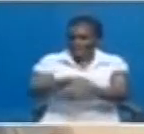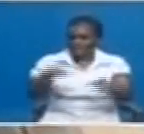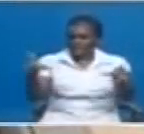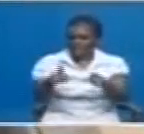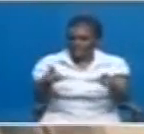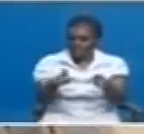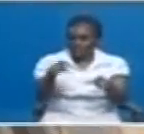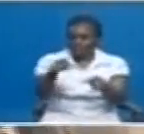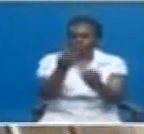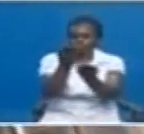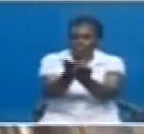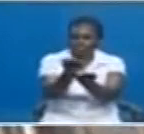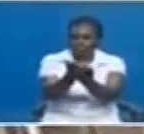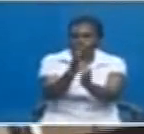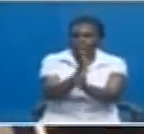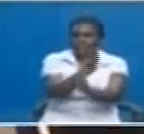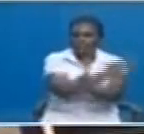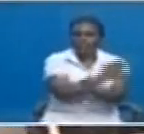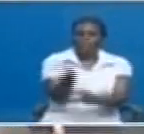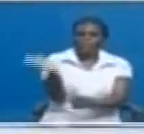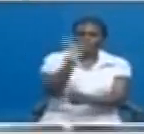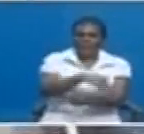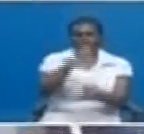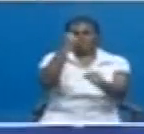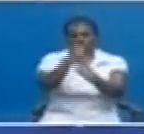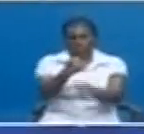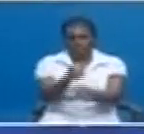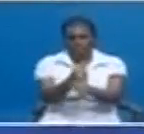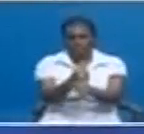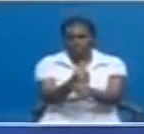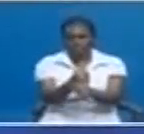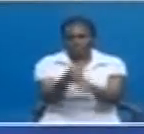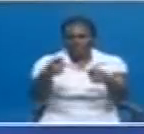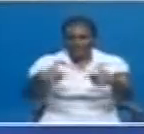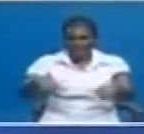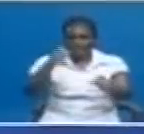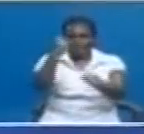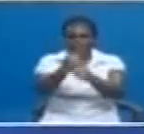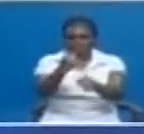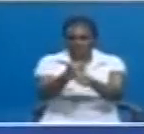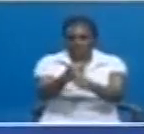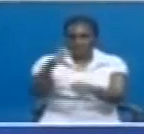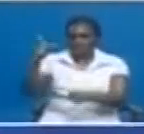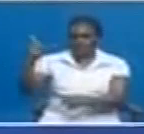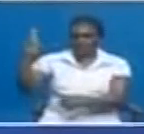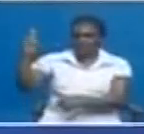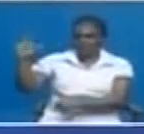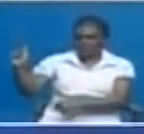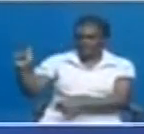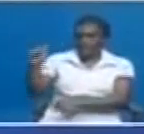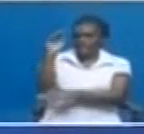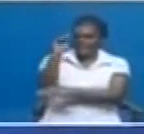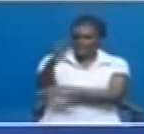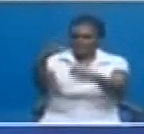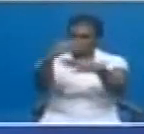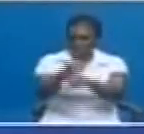licenses to lodge appeals before they can receive interim permits to allow operations. The taxman has also asked